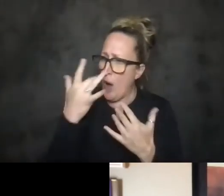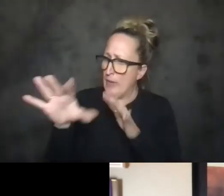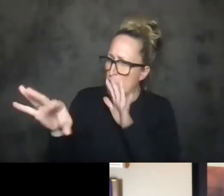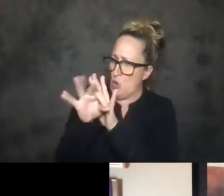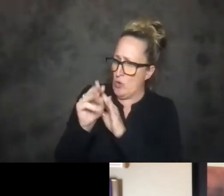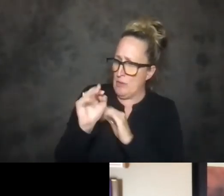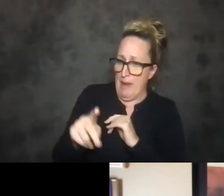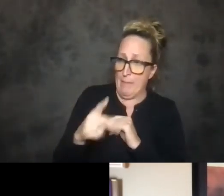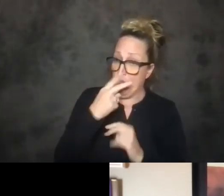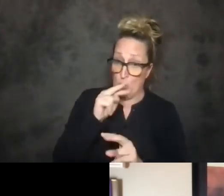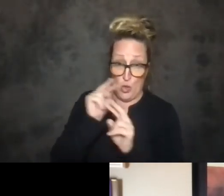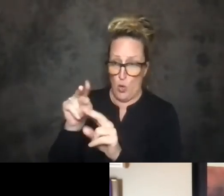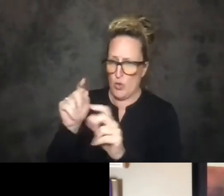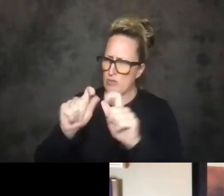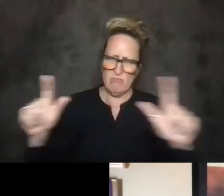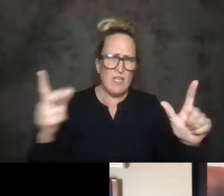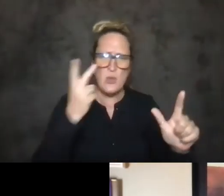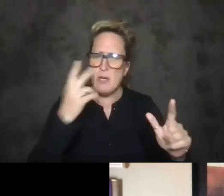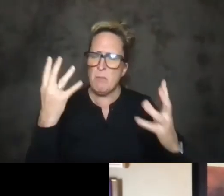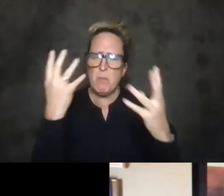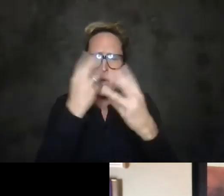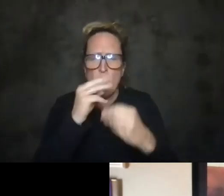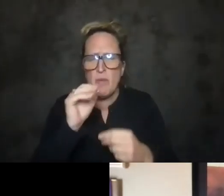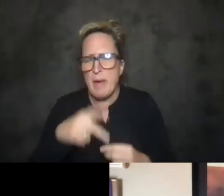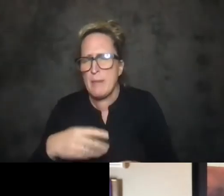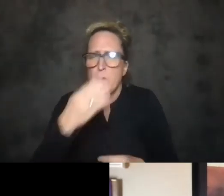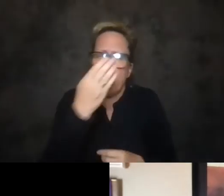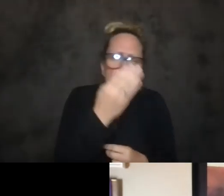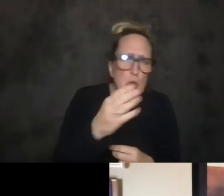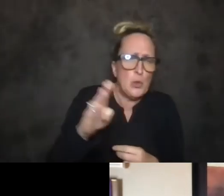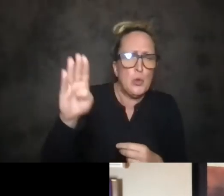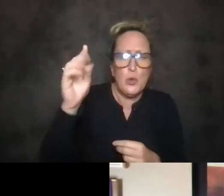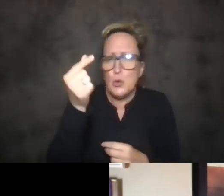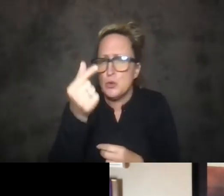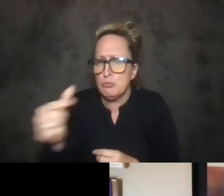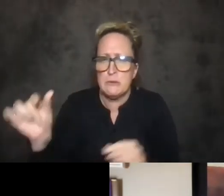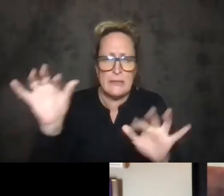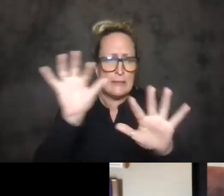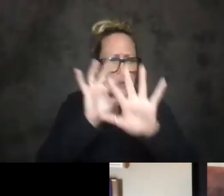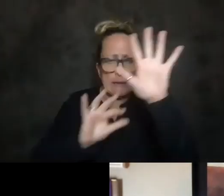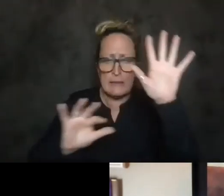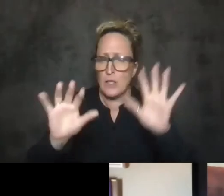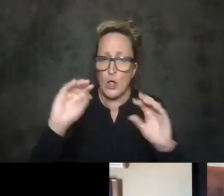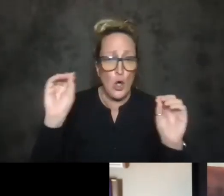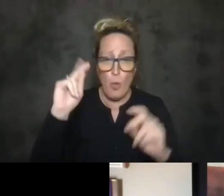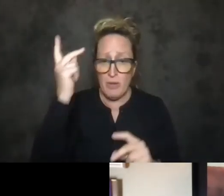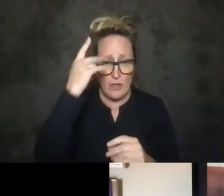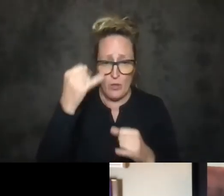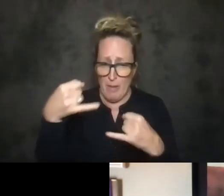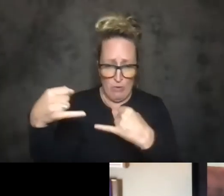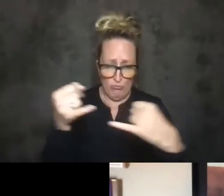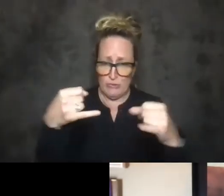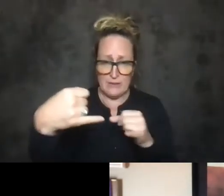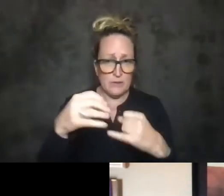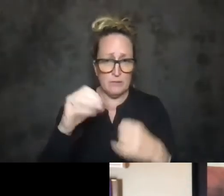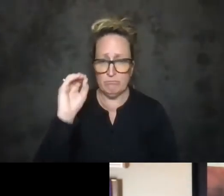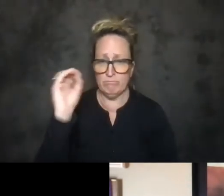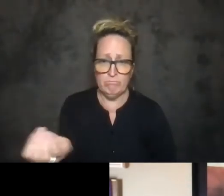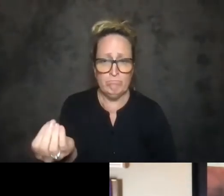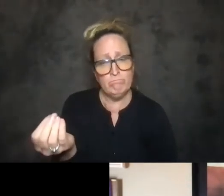go to the site, you'll see this beautiful map in blues and greens and with no political boundaries.